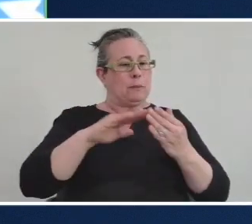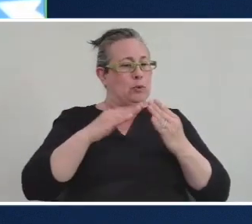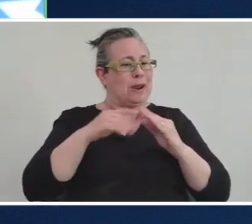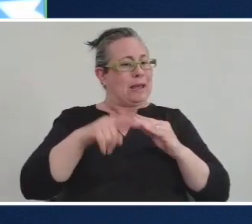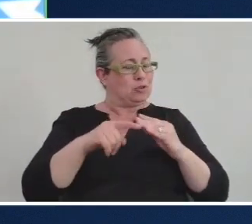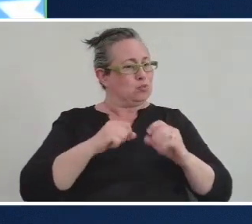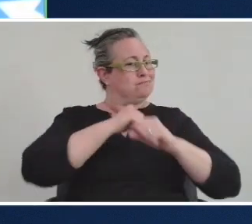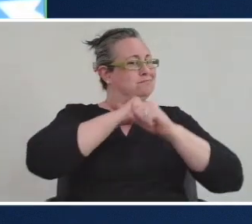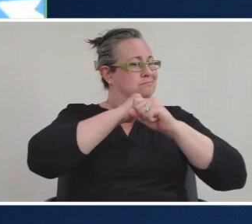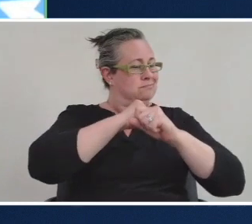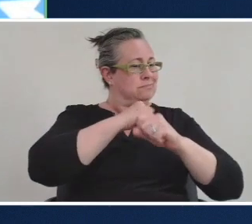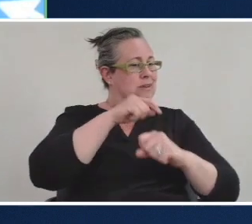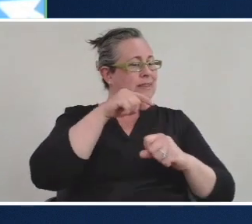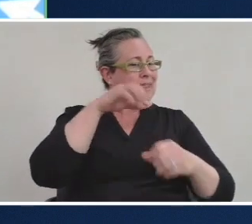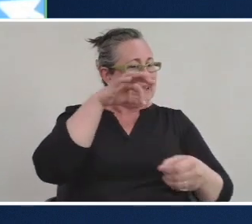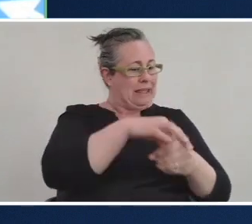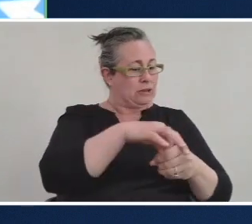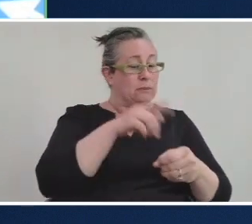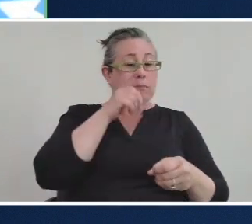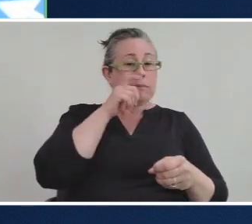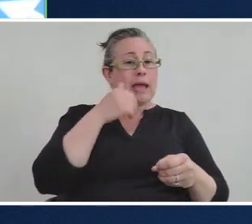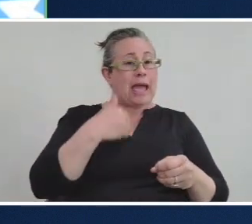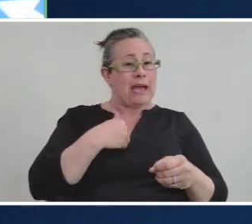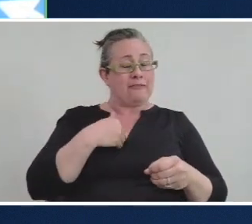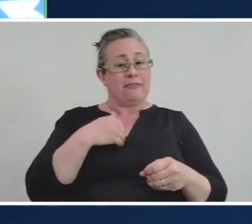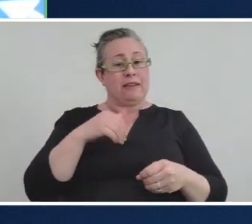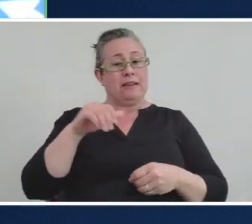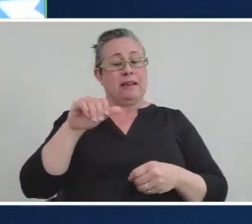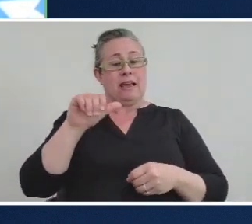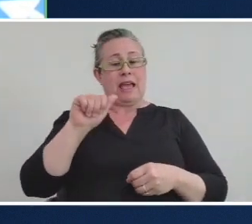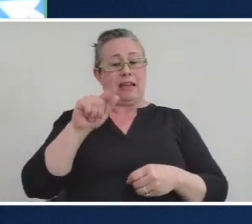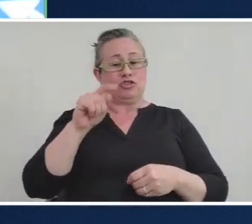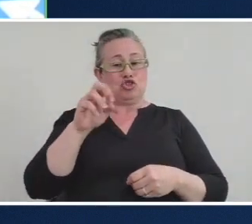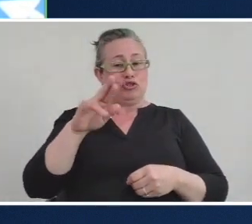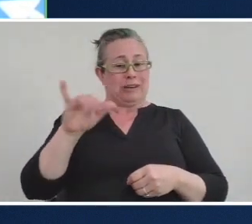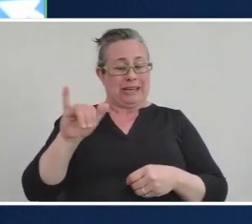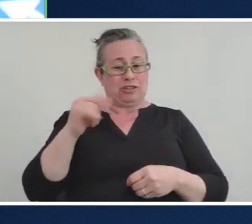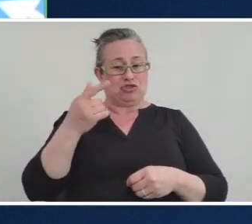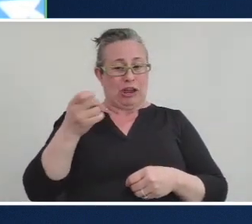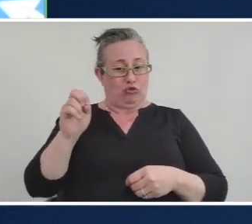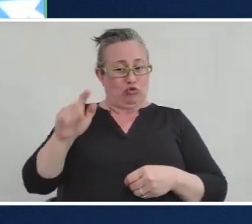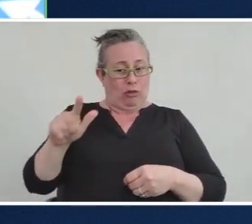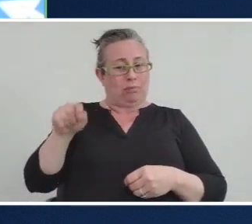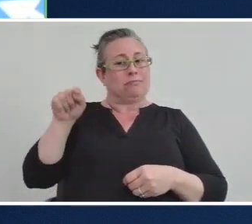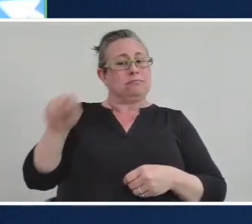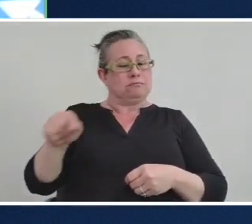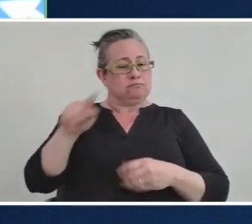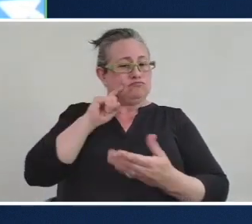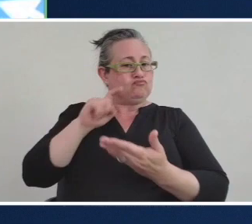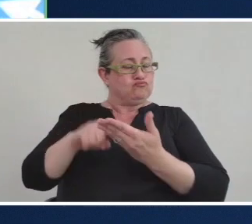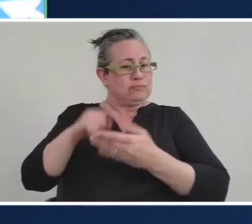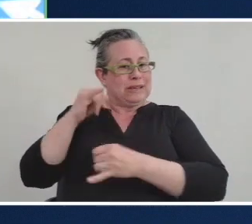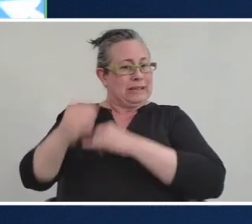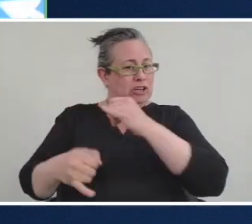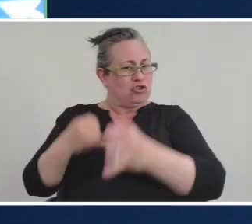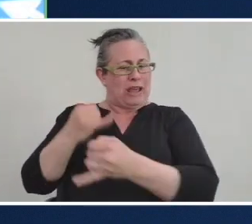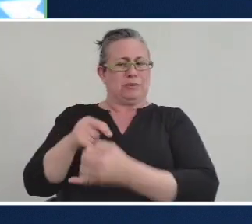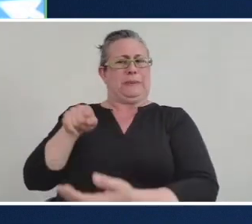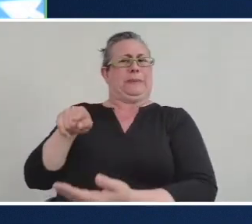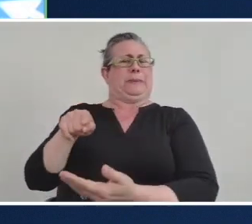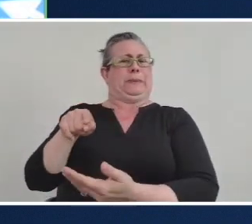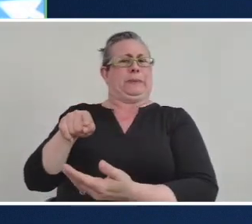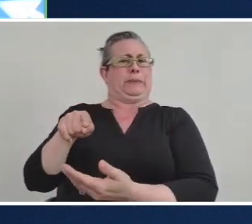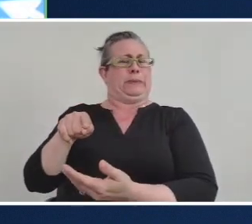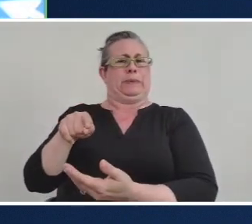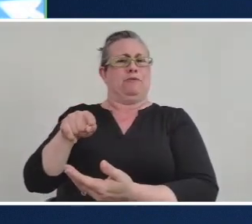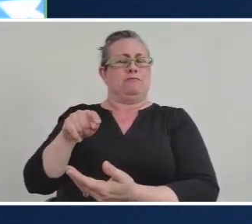because we have an attorney general that is being recognized internationally as a corrupt leader, and she was